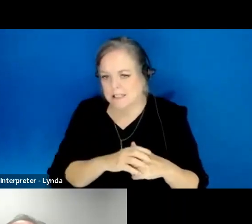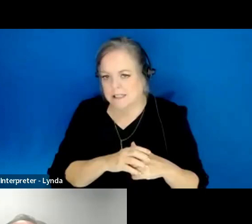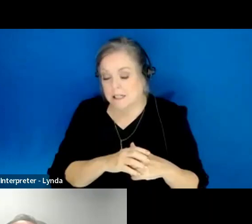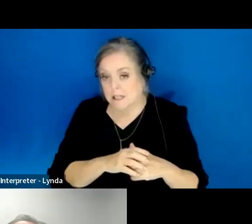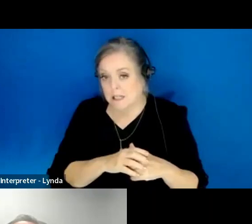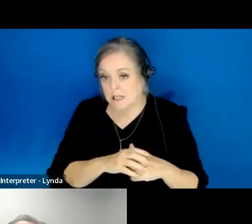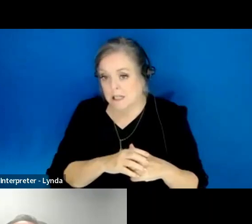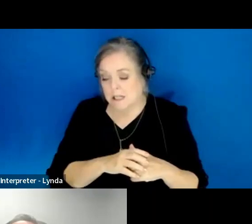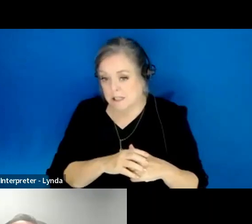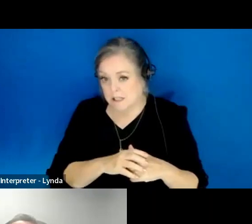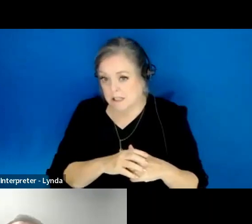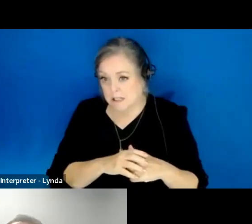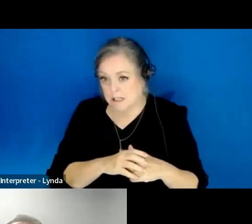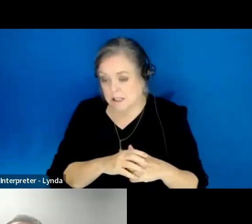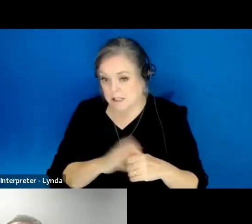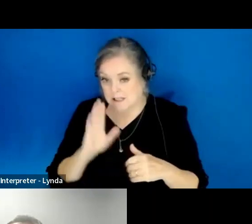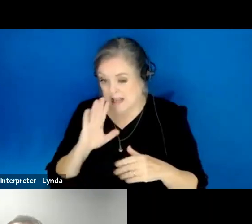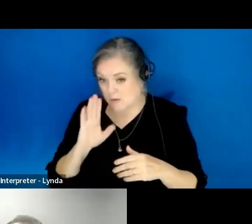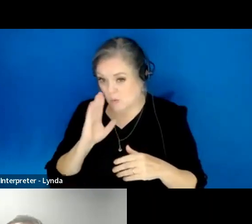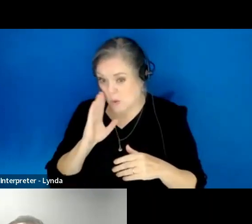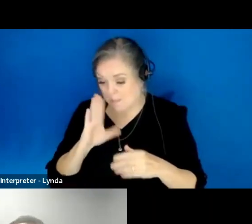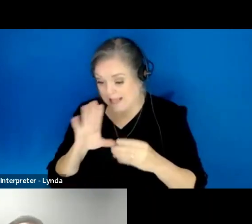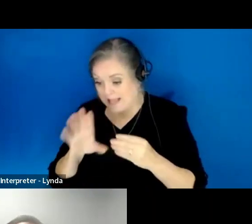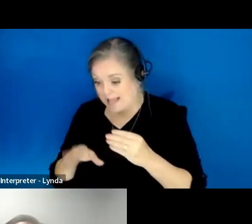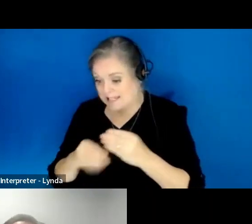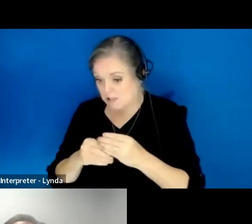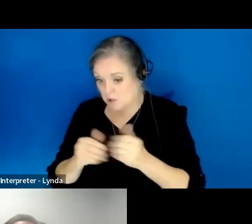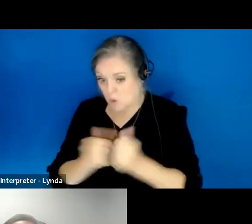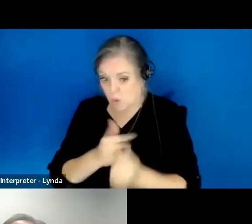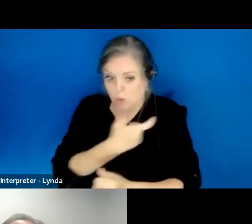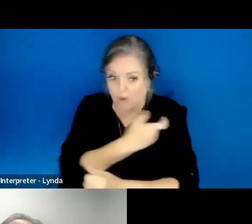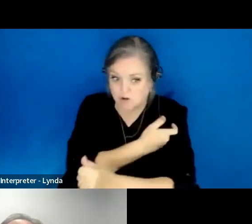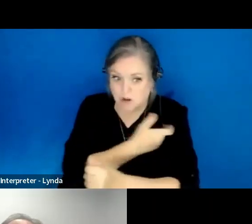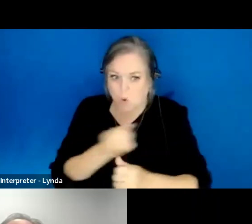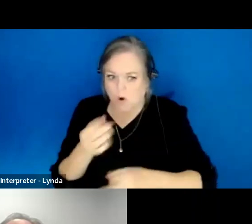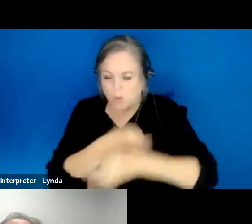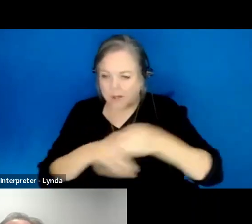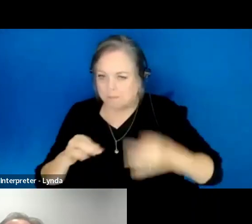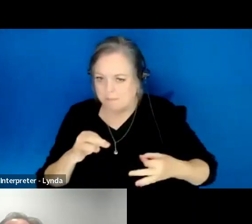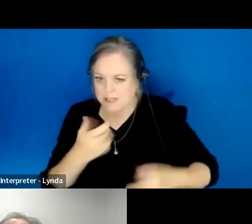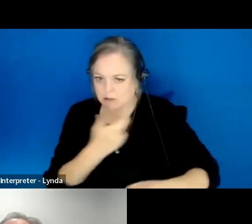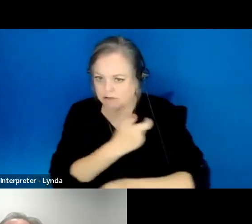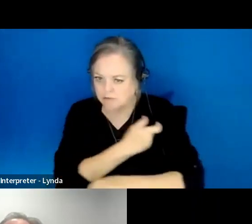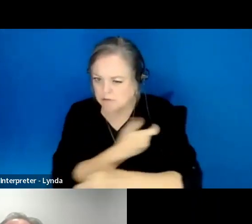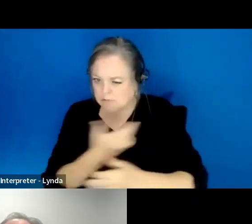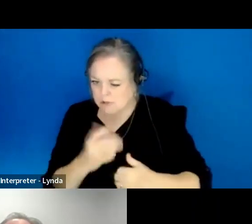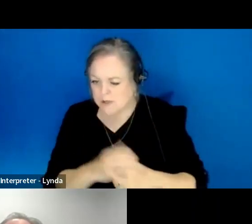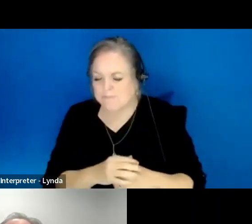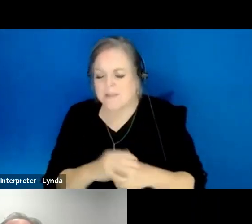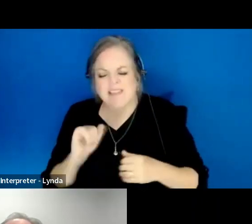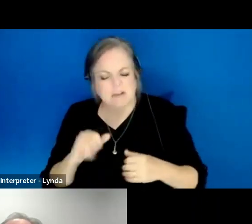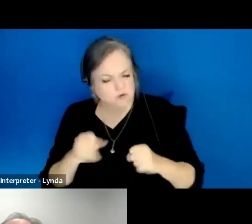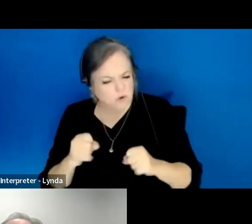be something additionally to a shot or in lieu of a shot? Yeah, that's what they're trying to